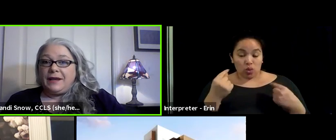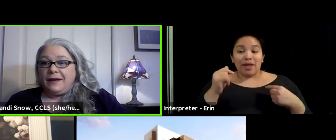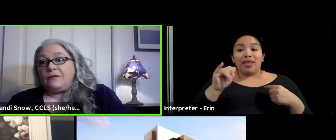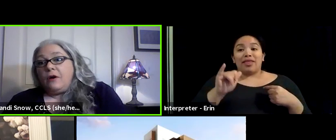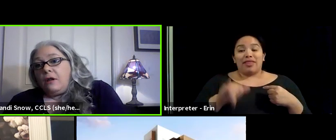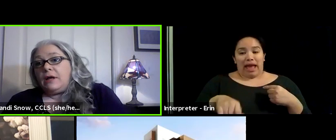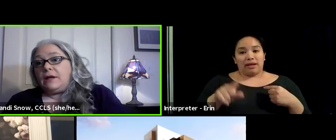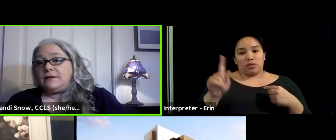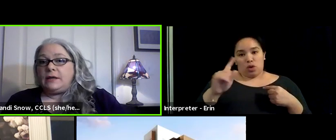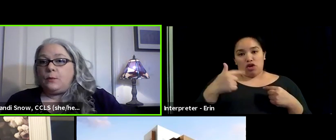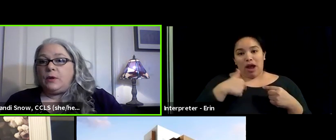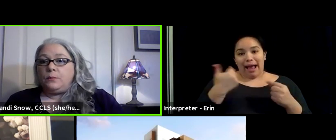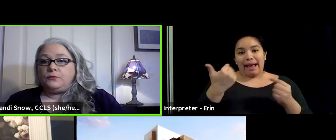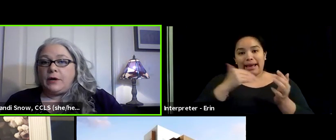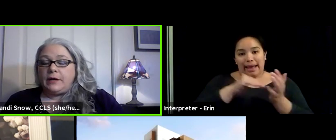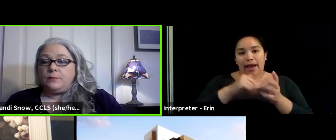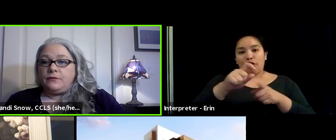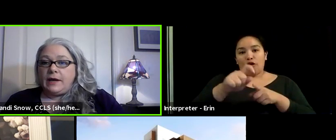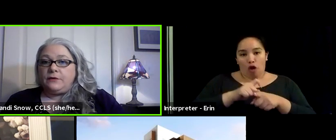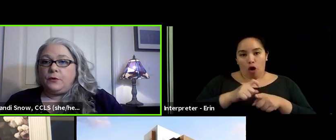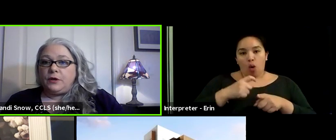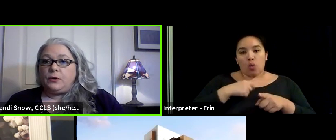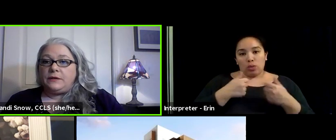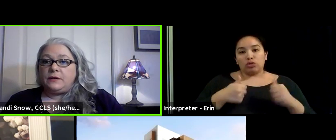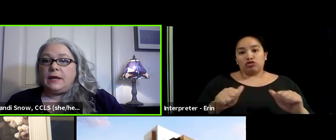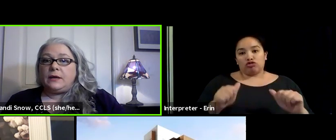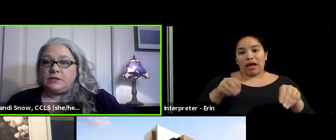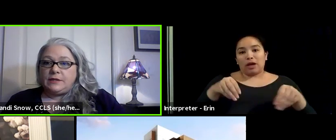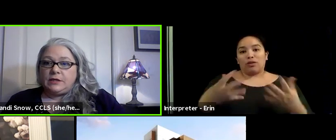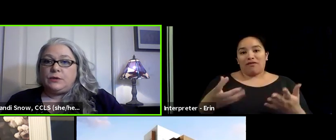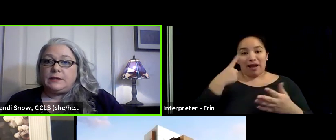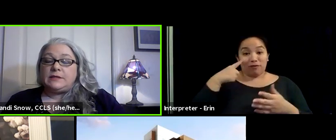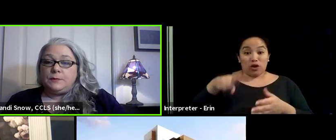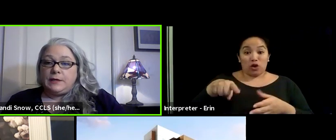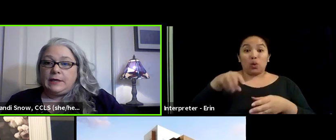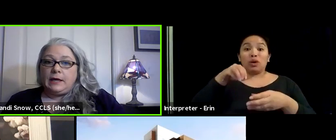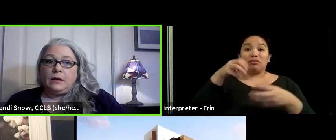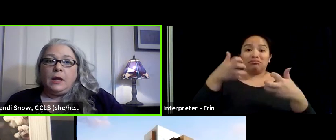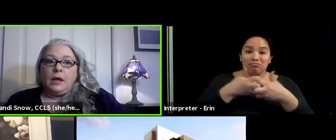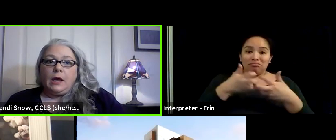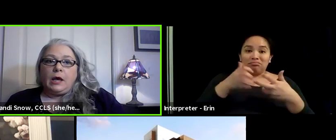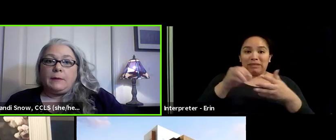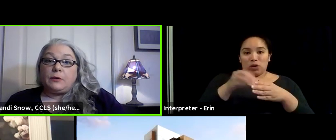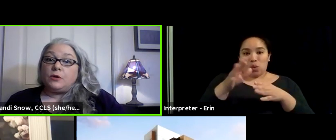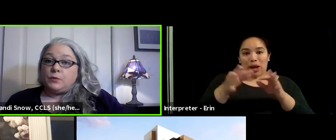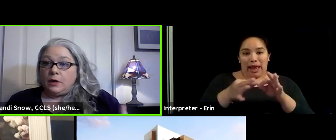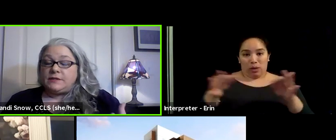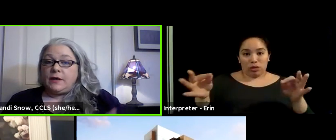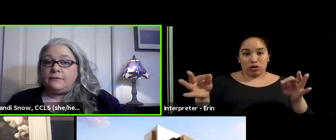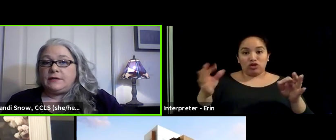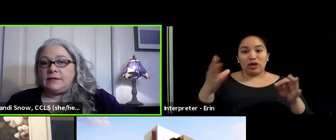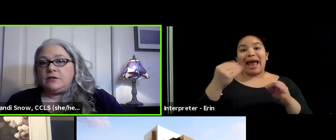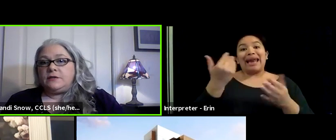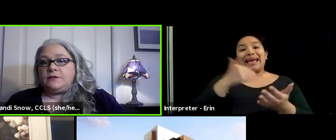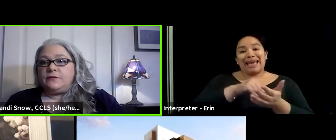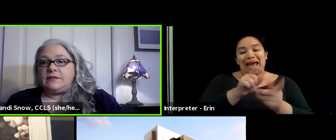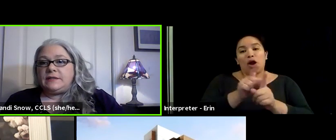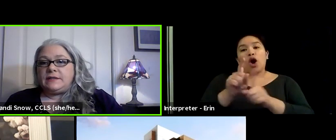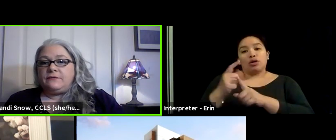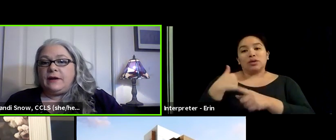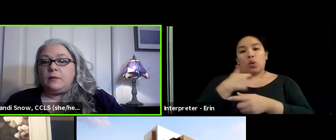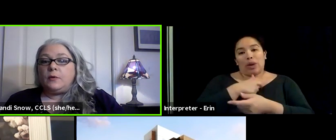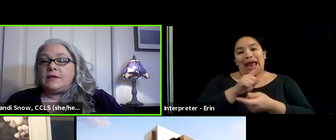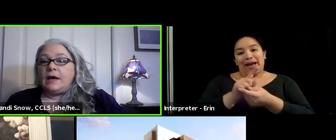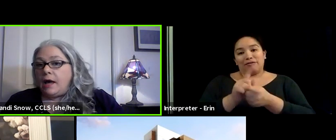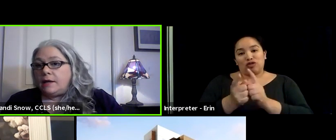you, again, call us and we will try to provide it for you in the language that you need it to be in. And of course, we also have translation